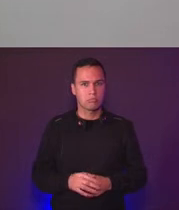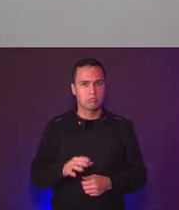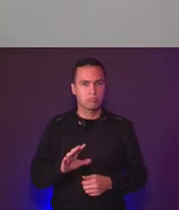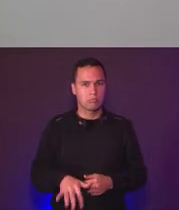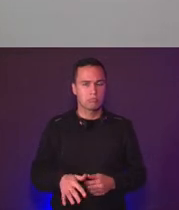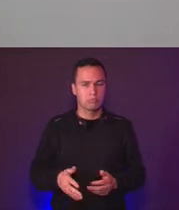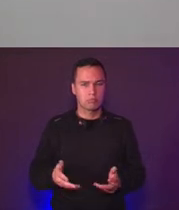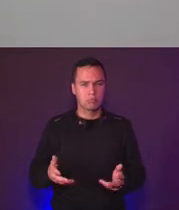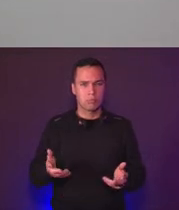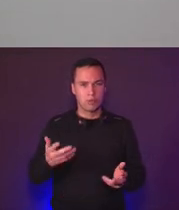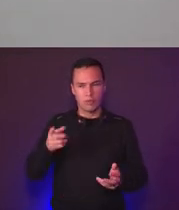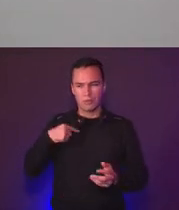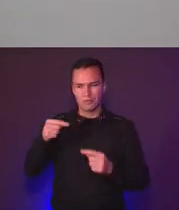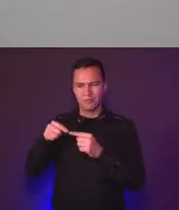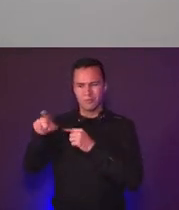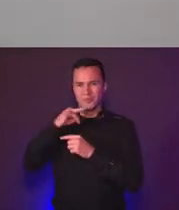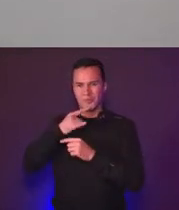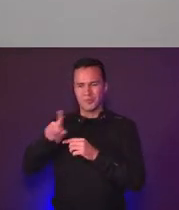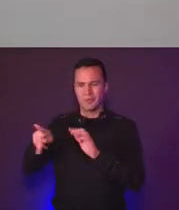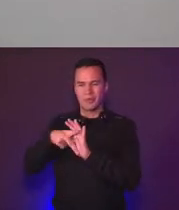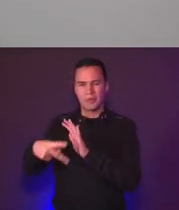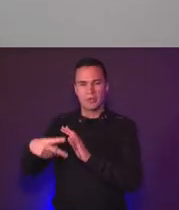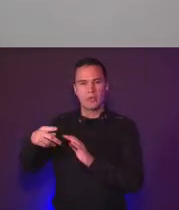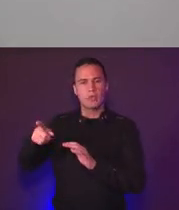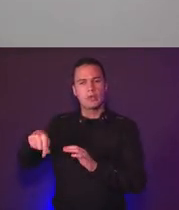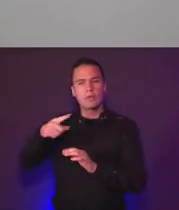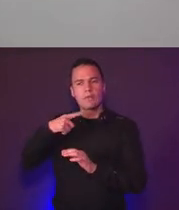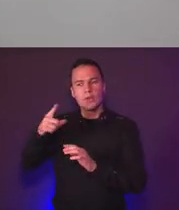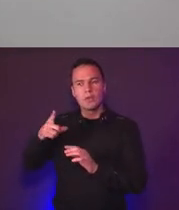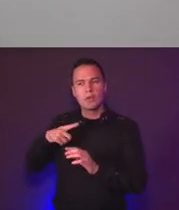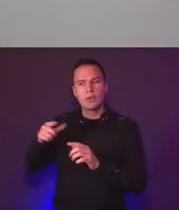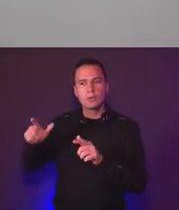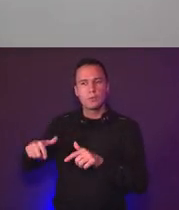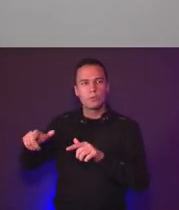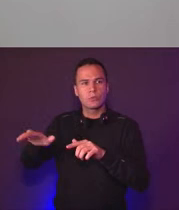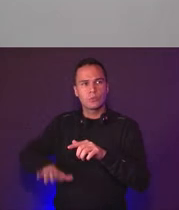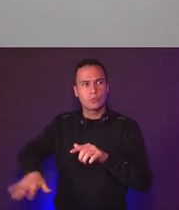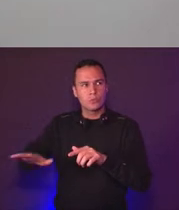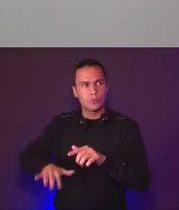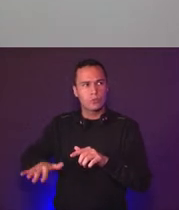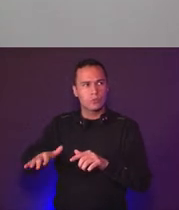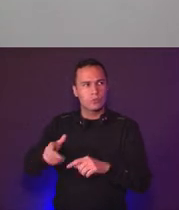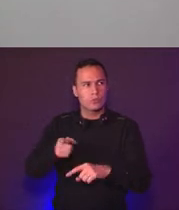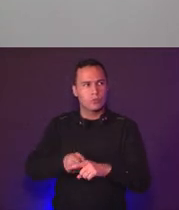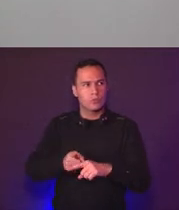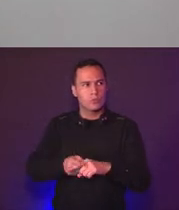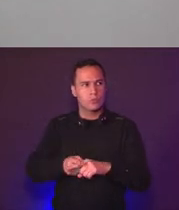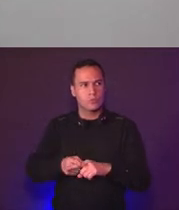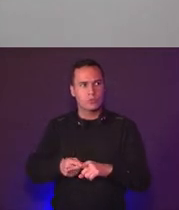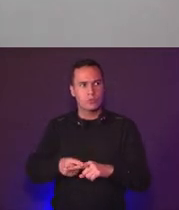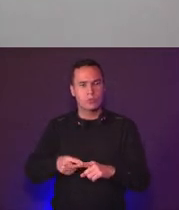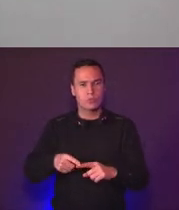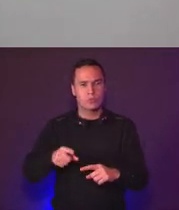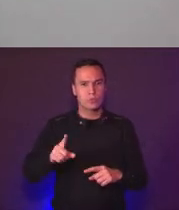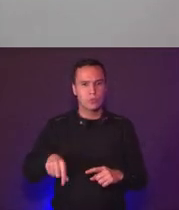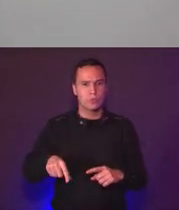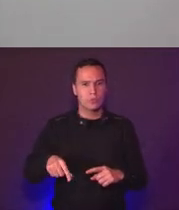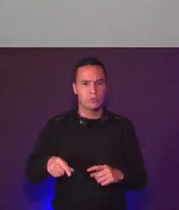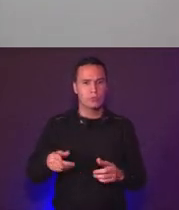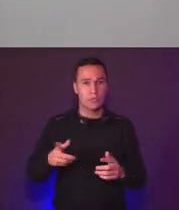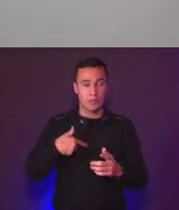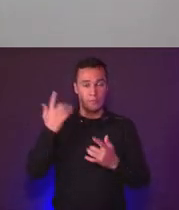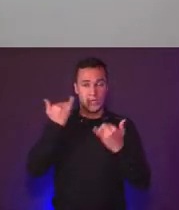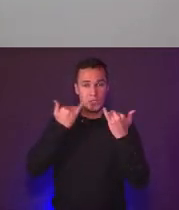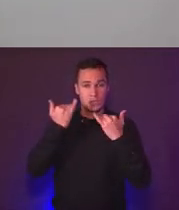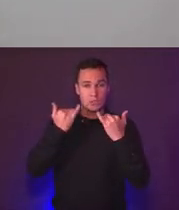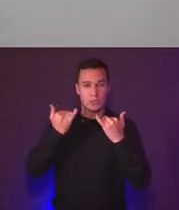involved alcohol-related deaths. And I had to visit the university morgue at the hospital regularly to get information from